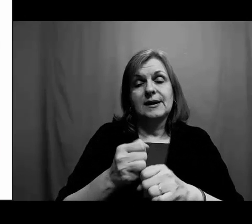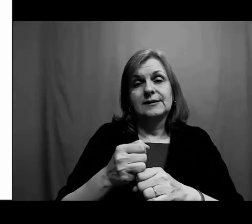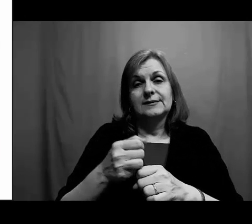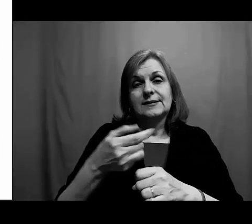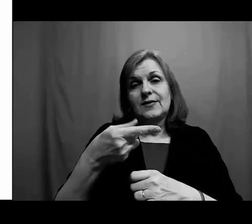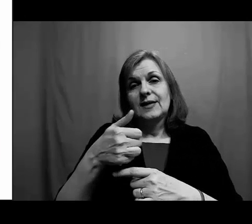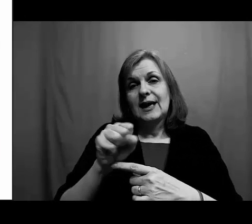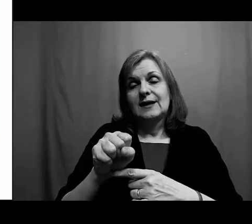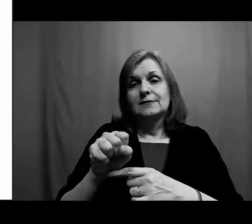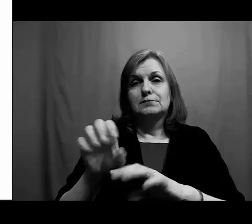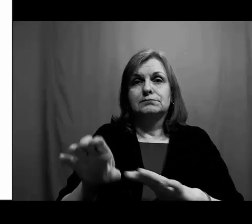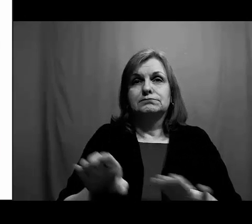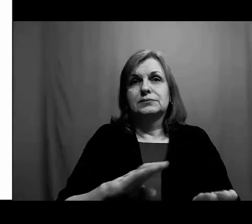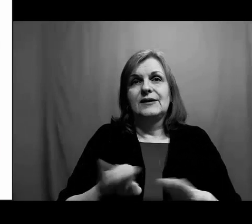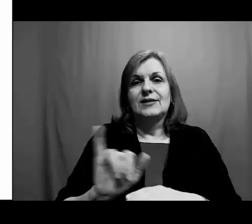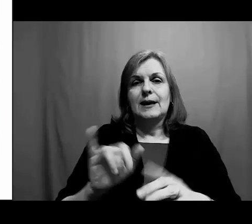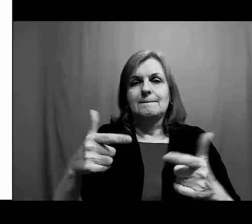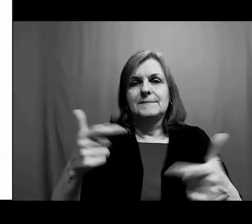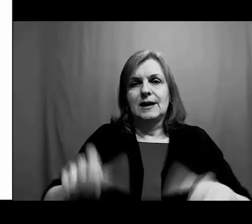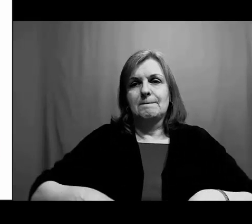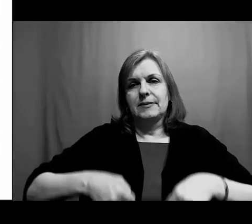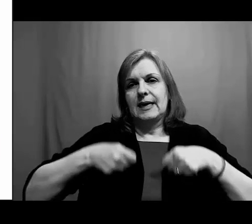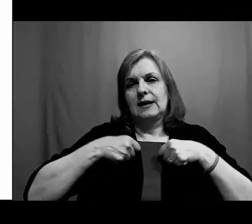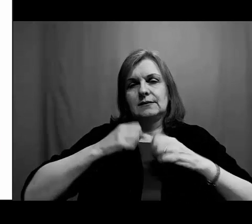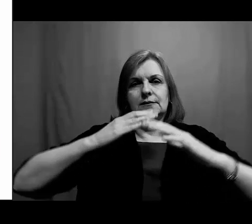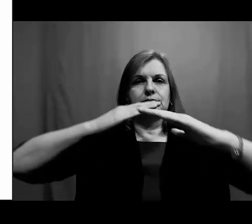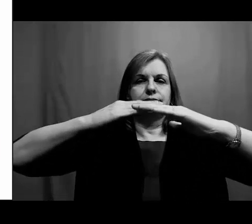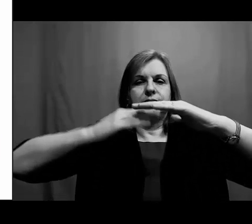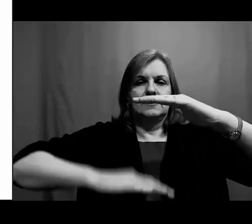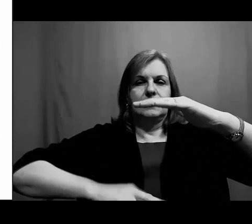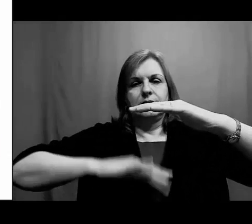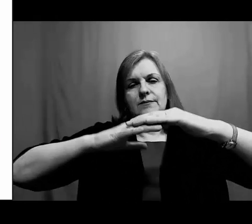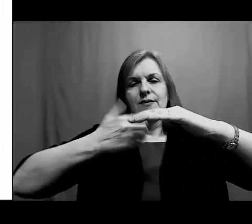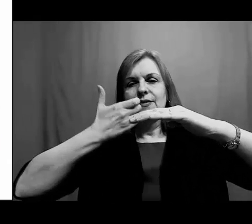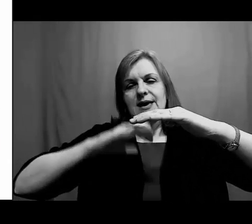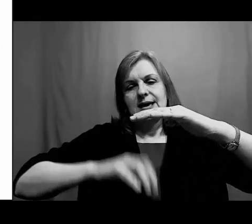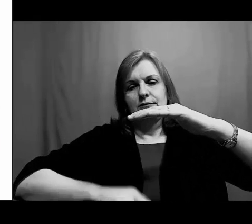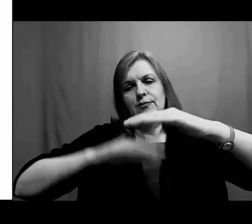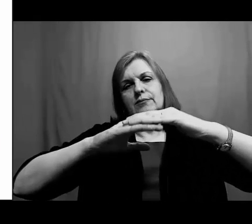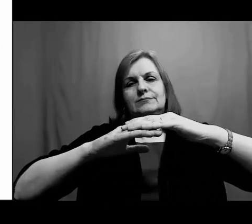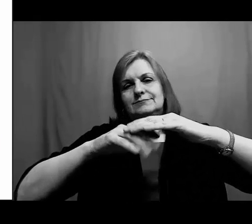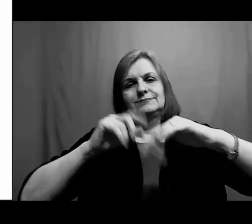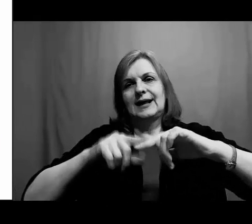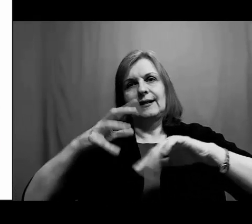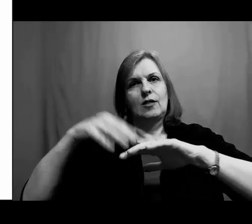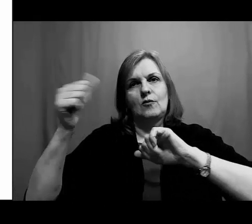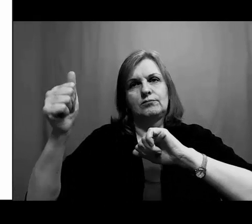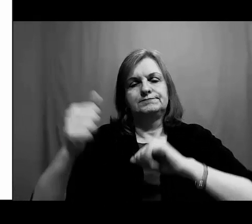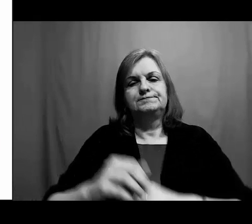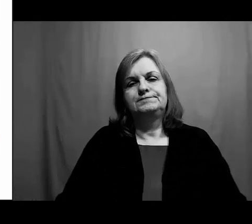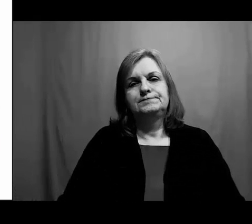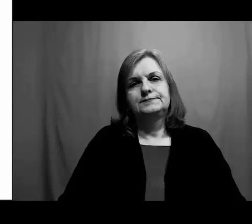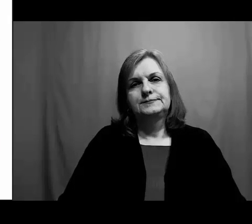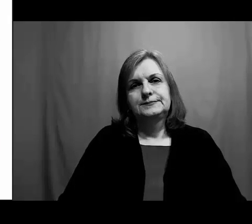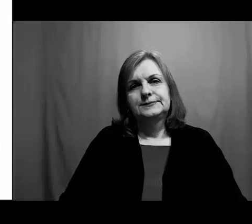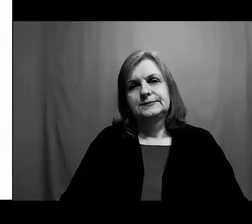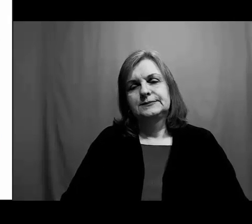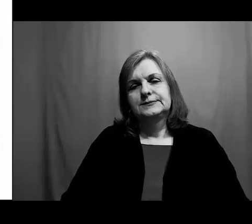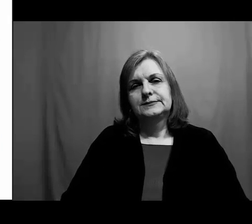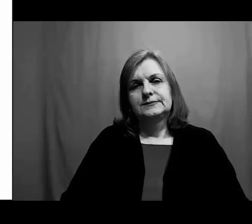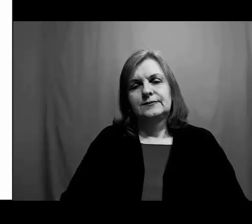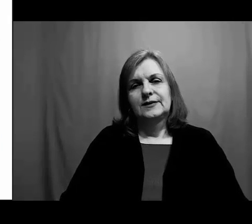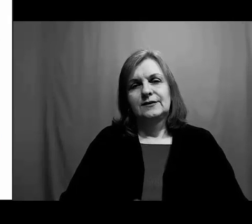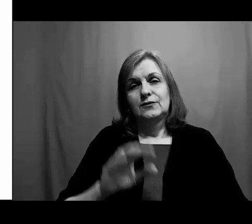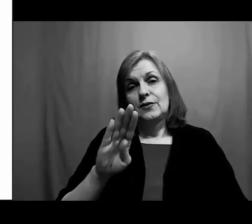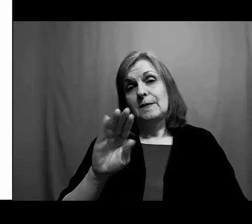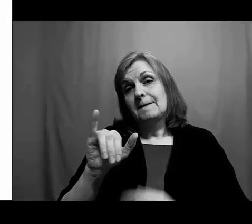basically making those gases act like a big old blanket on top of our planet, holding in the warmth. So we end